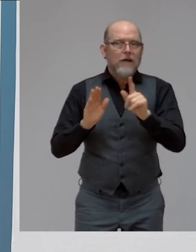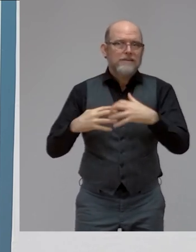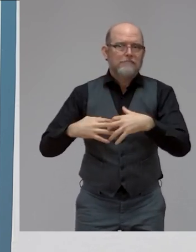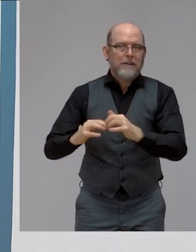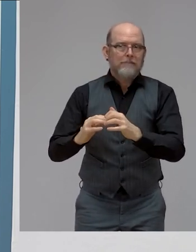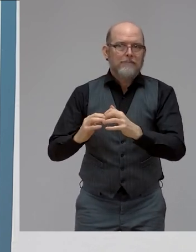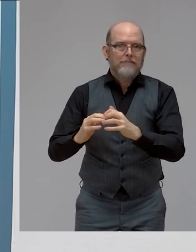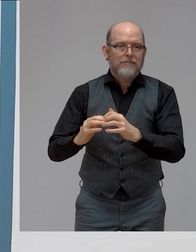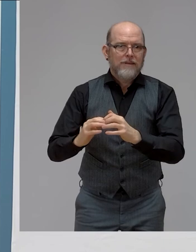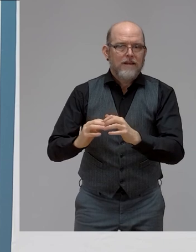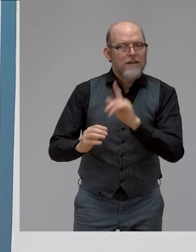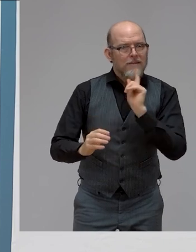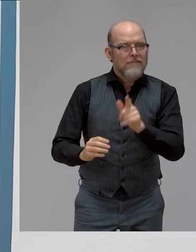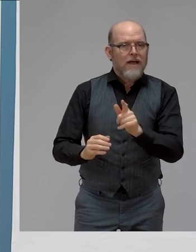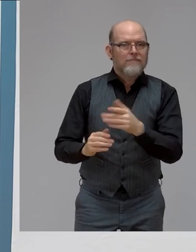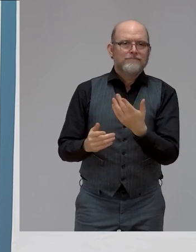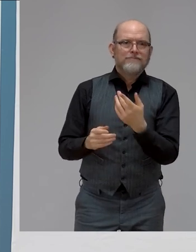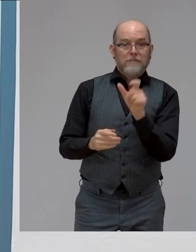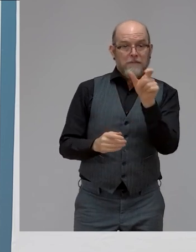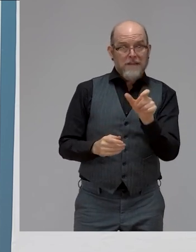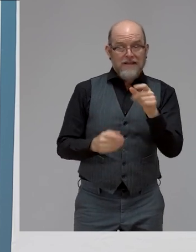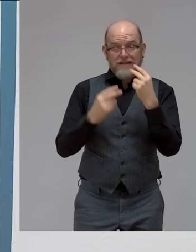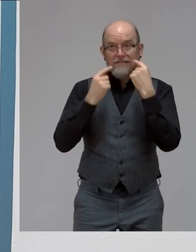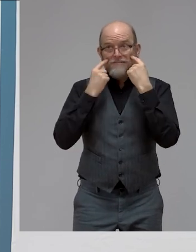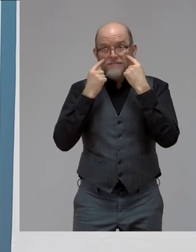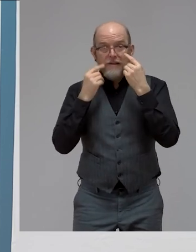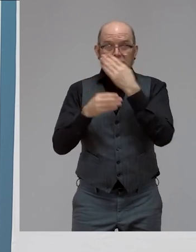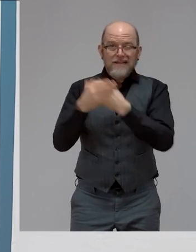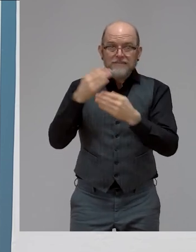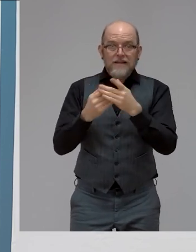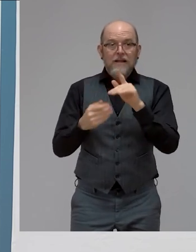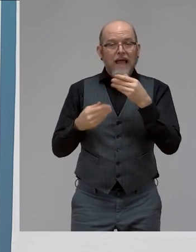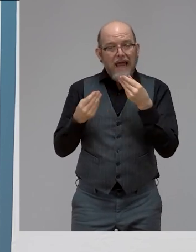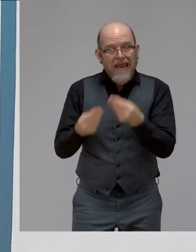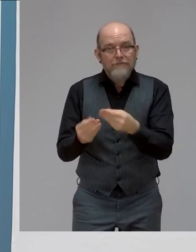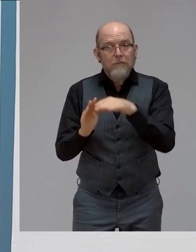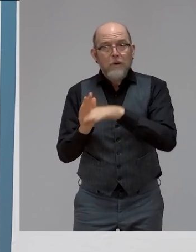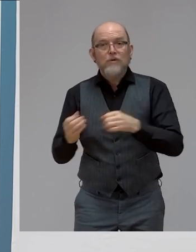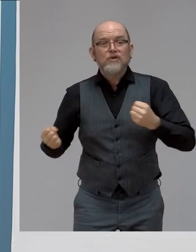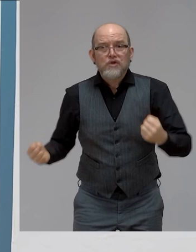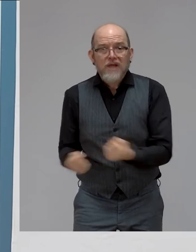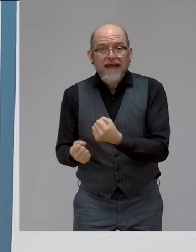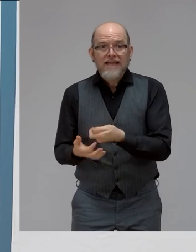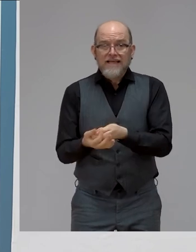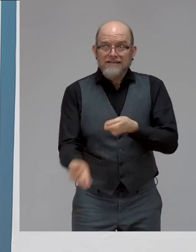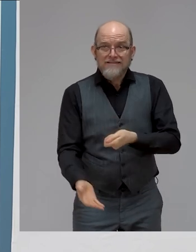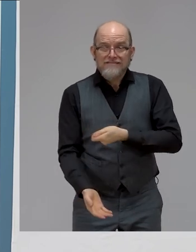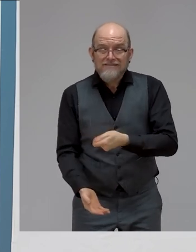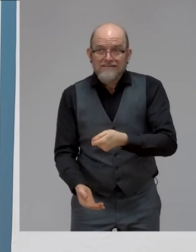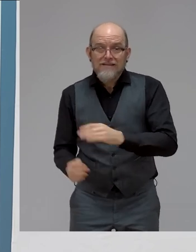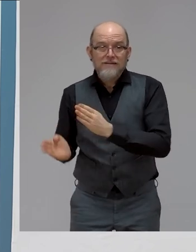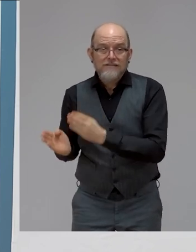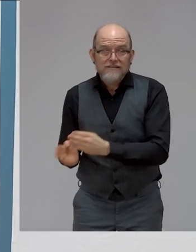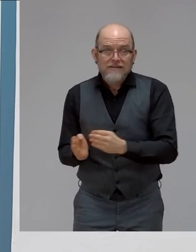for low vision persons to train their mobility as well as their technology